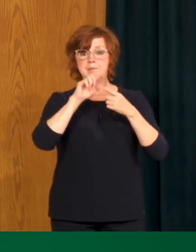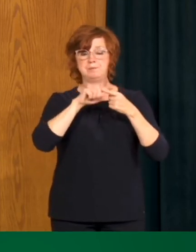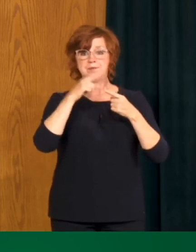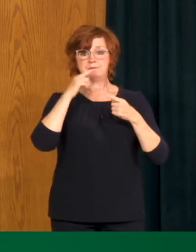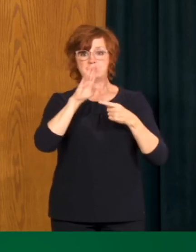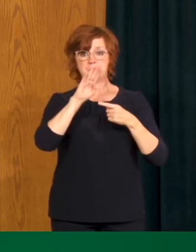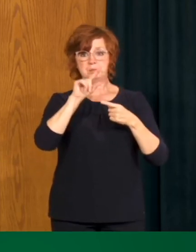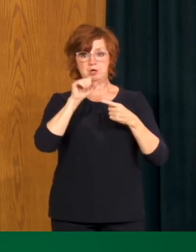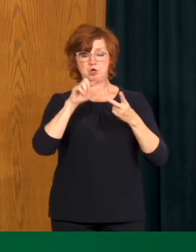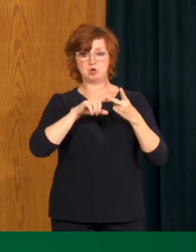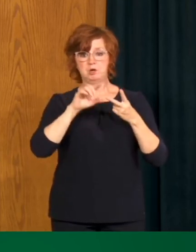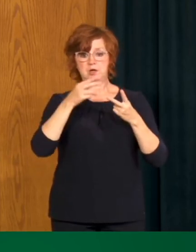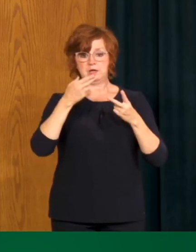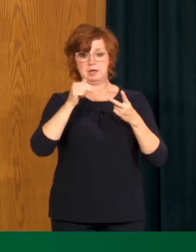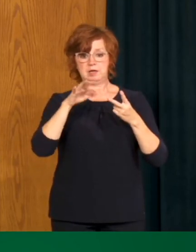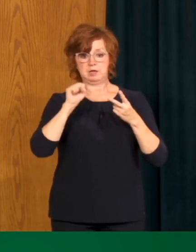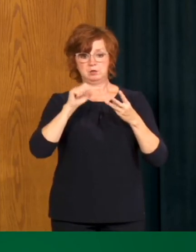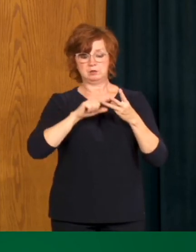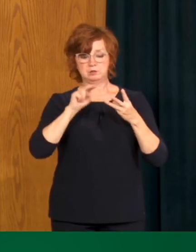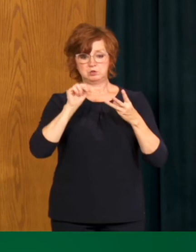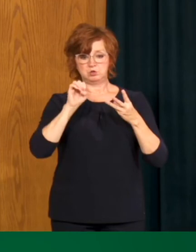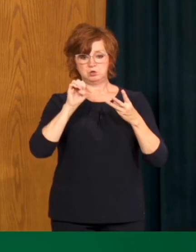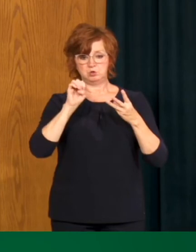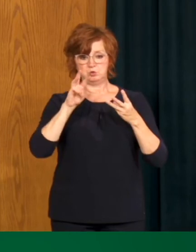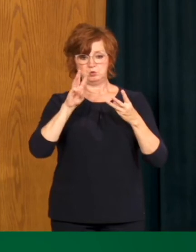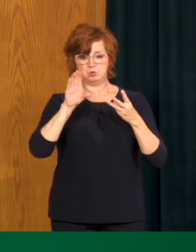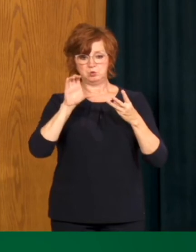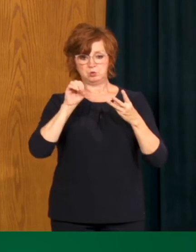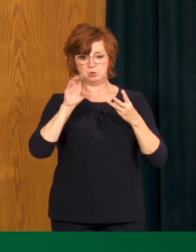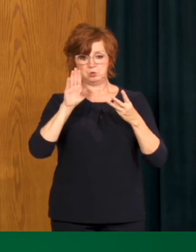Biggar, Harris, Newcomb, and Pleasant Valley?